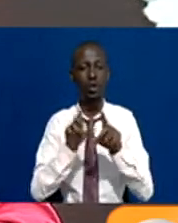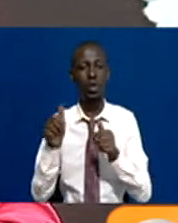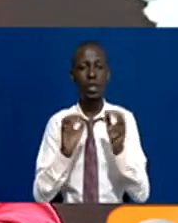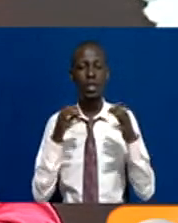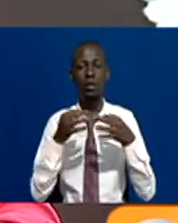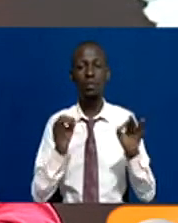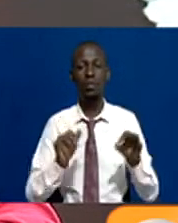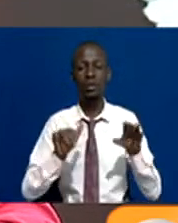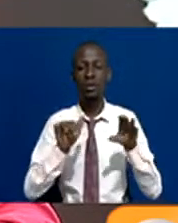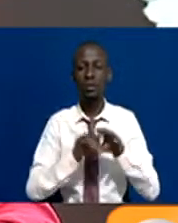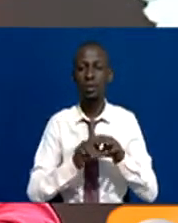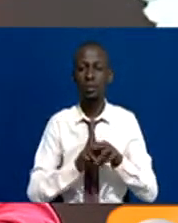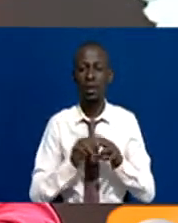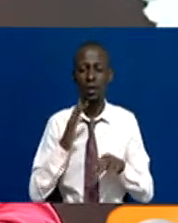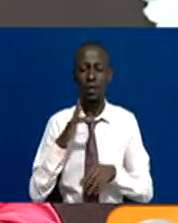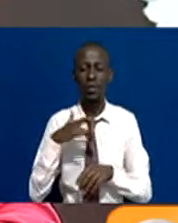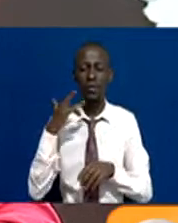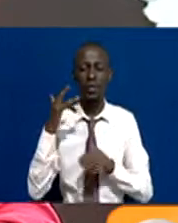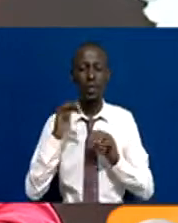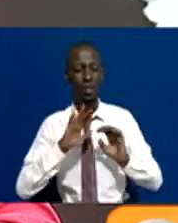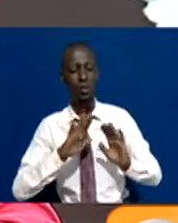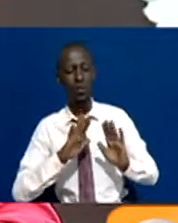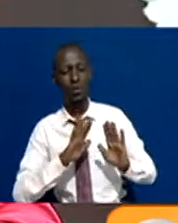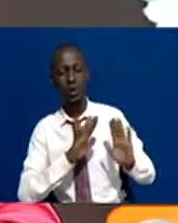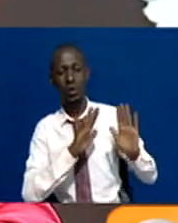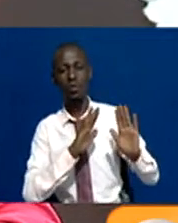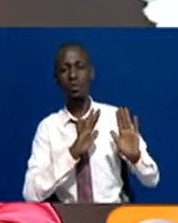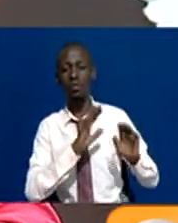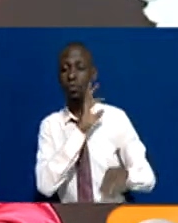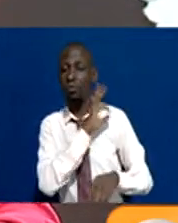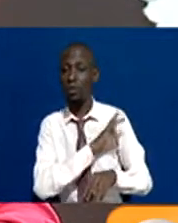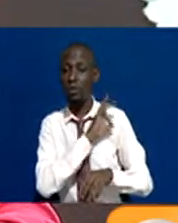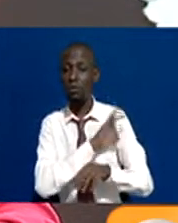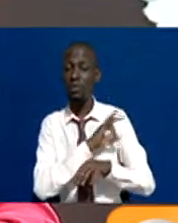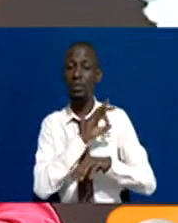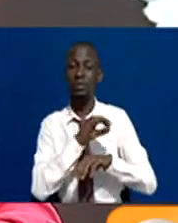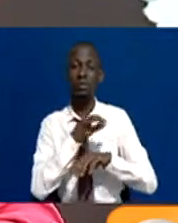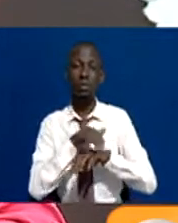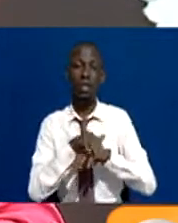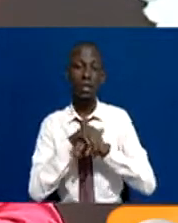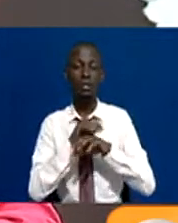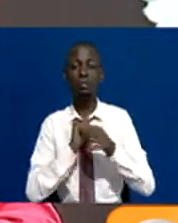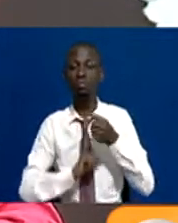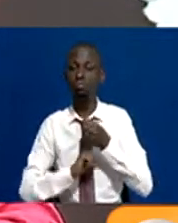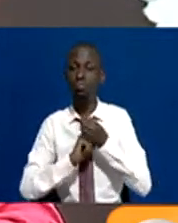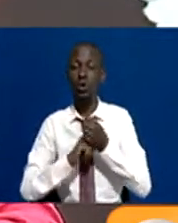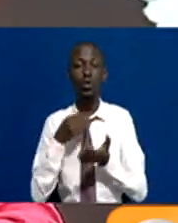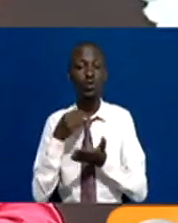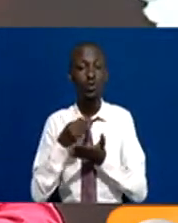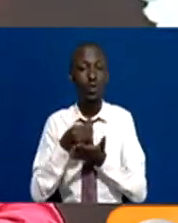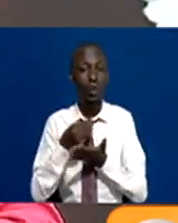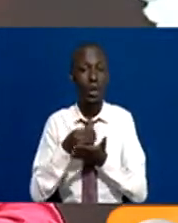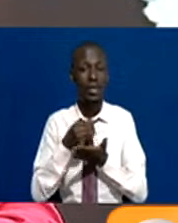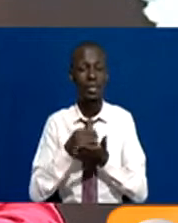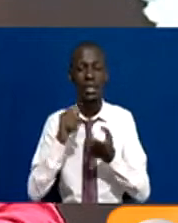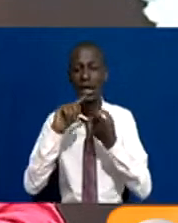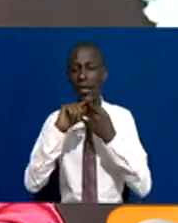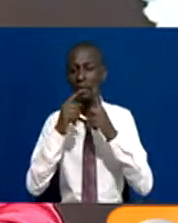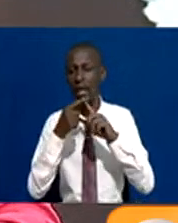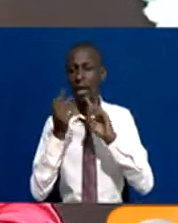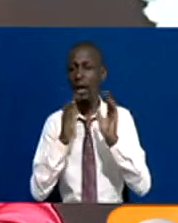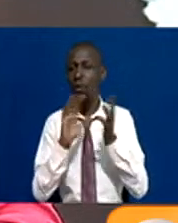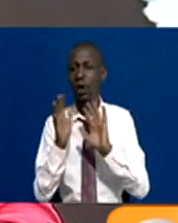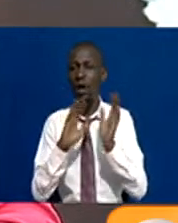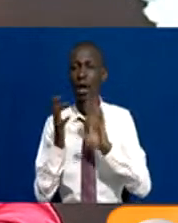who feel like, so if you walk away, the benefits you are getting, the financial support and the class you've uplifted us